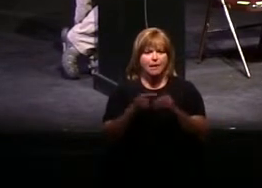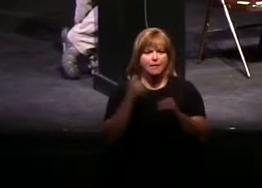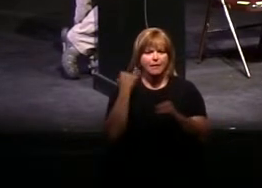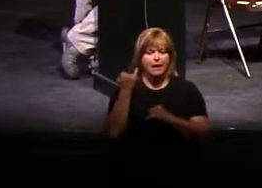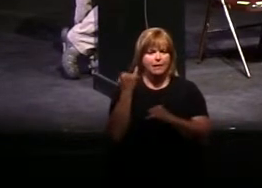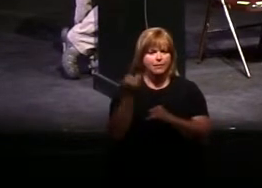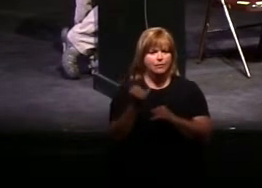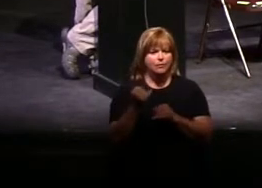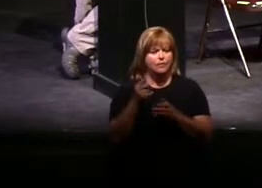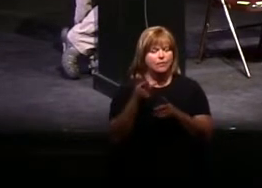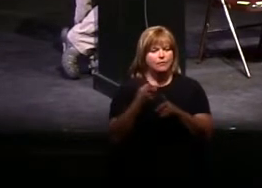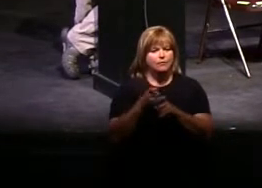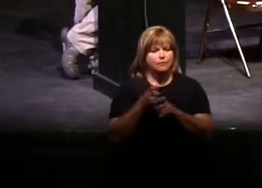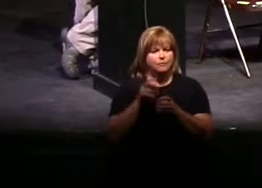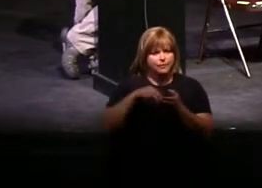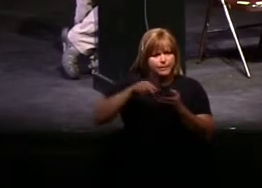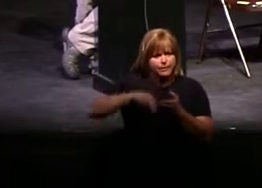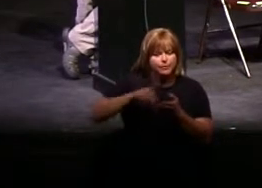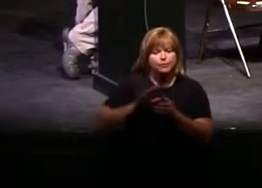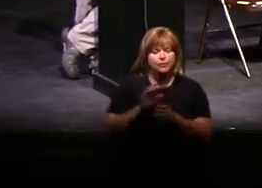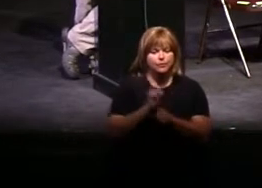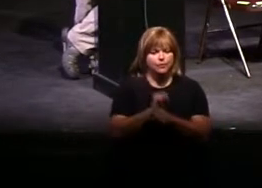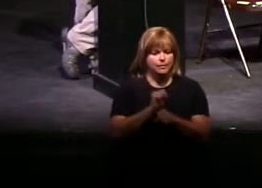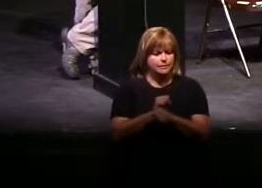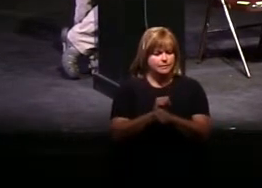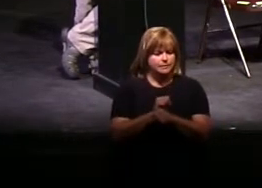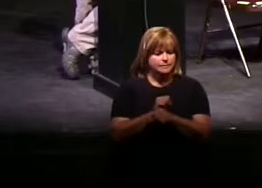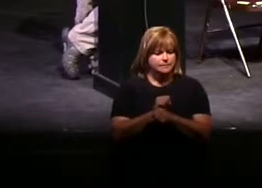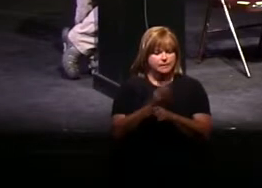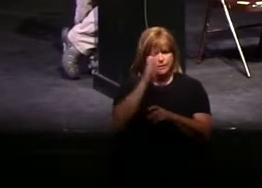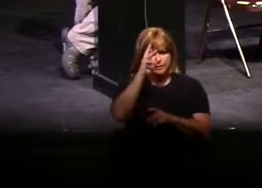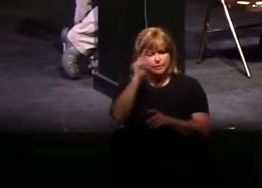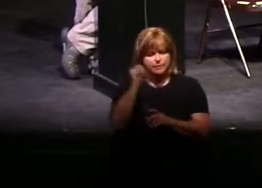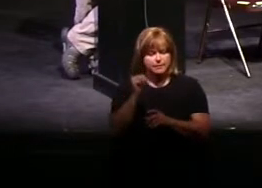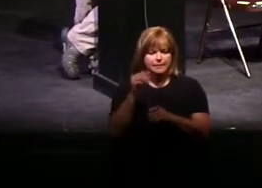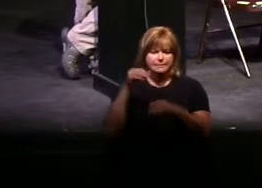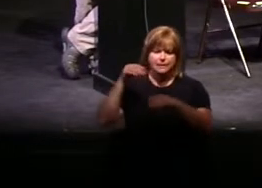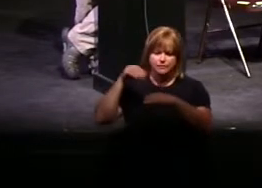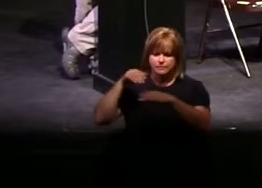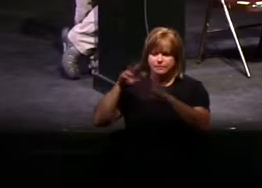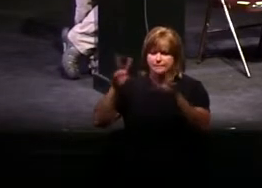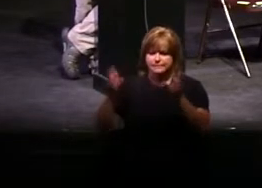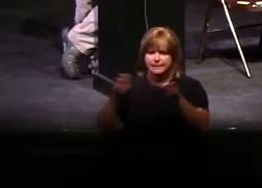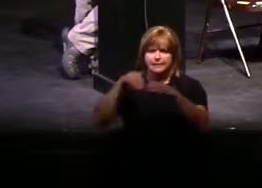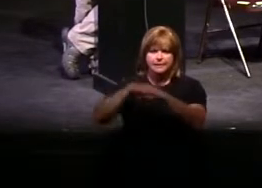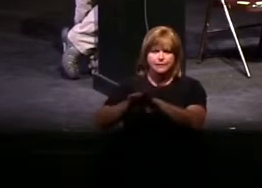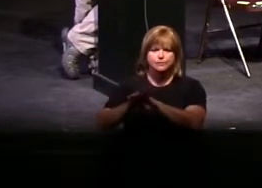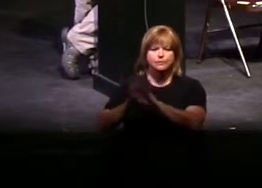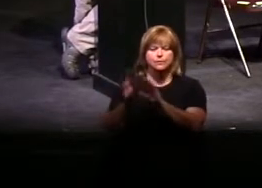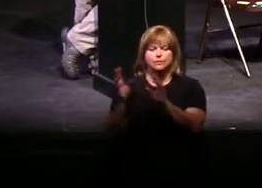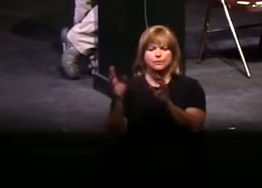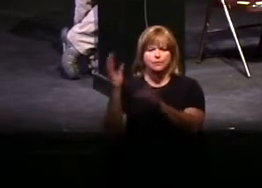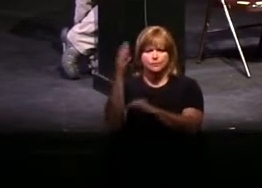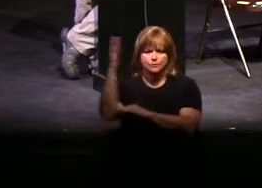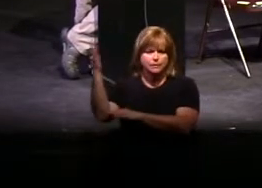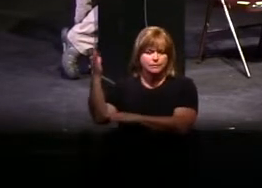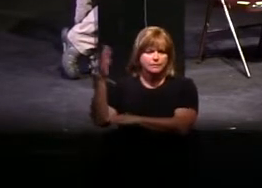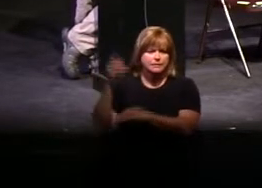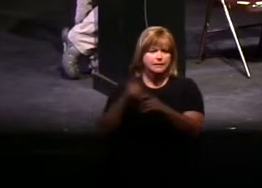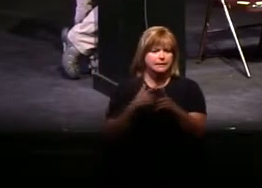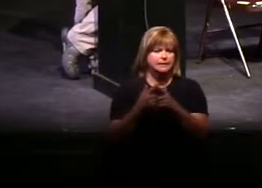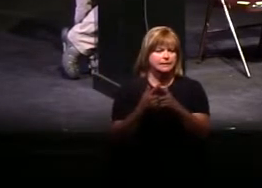works, such as her memoir, Into the Wilderness, Coming of Age in an Unknown